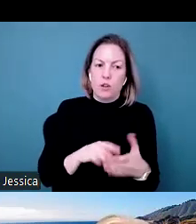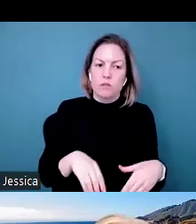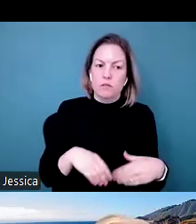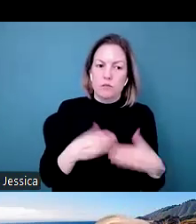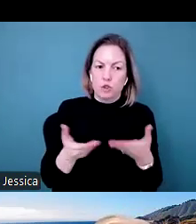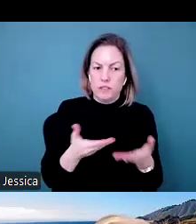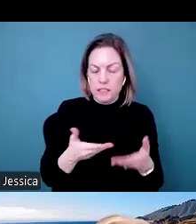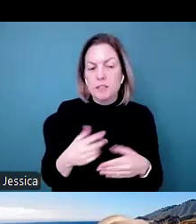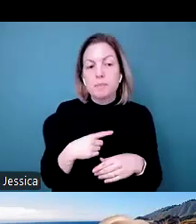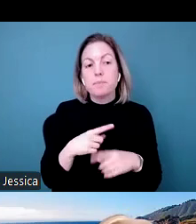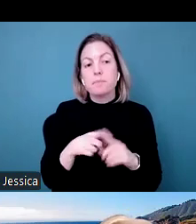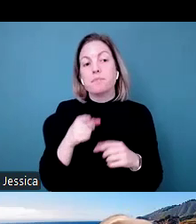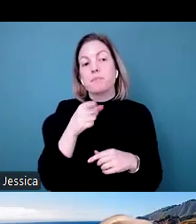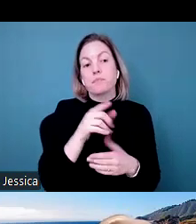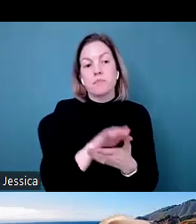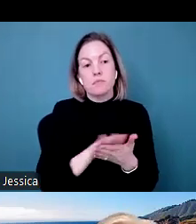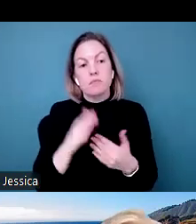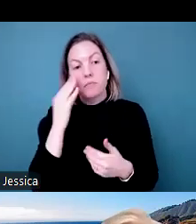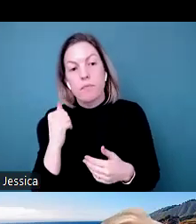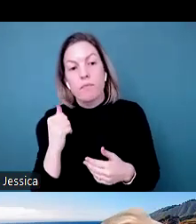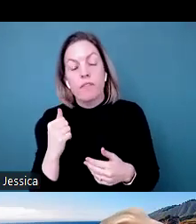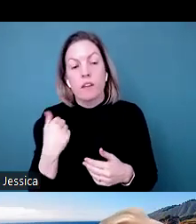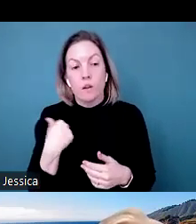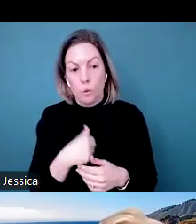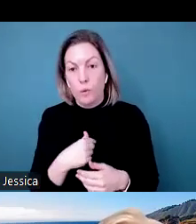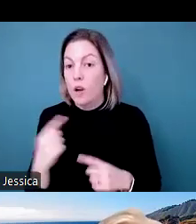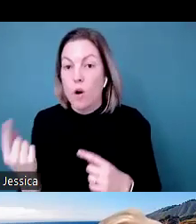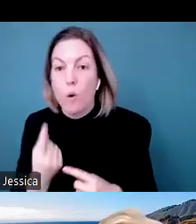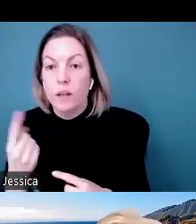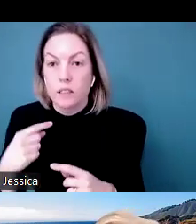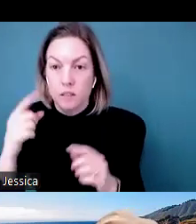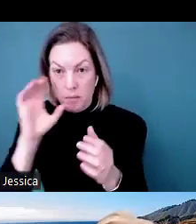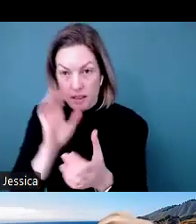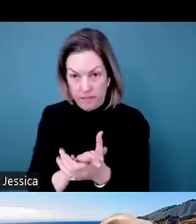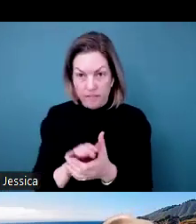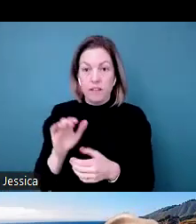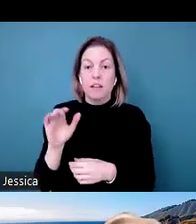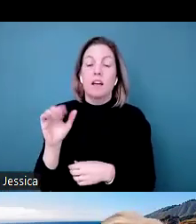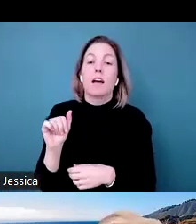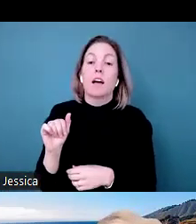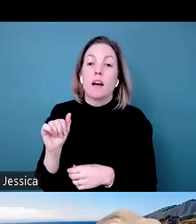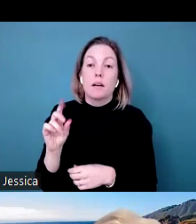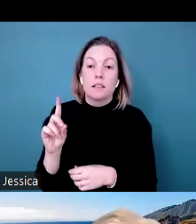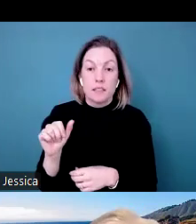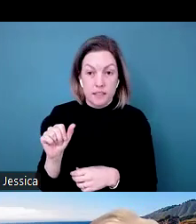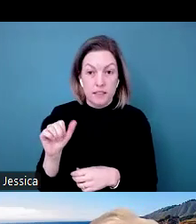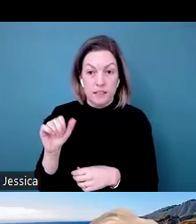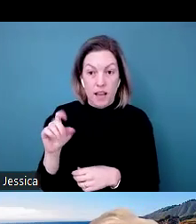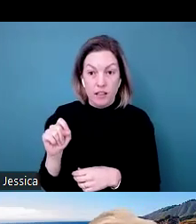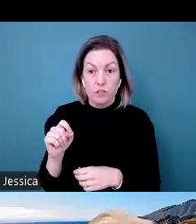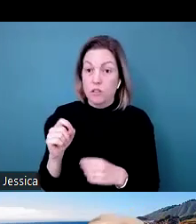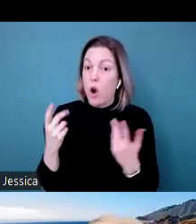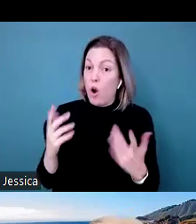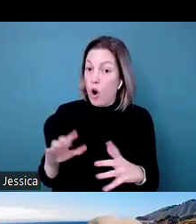this is nice because while we did always believe that the Americans with Disabilities Act provided this protection for